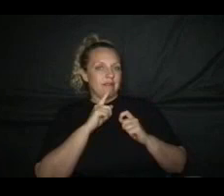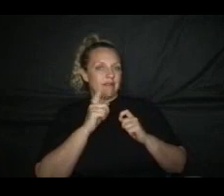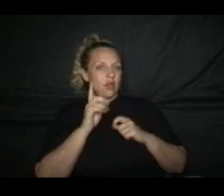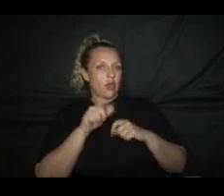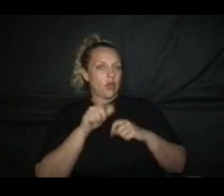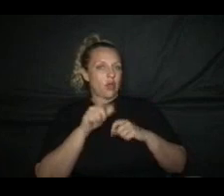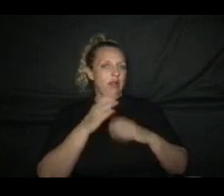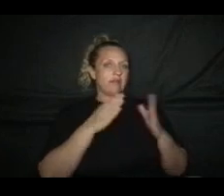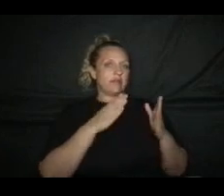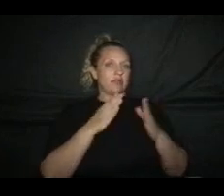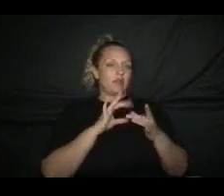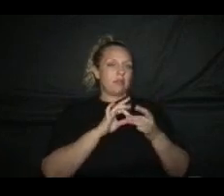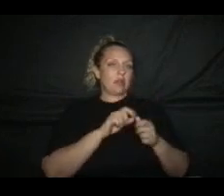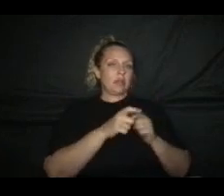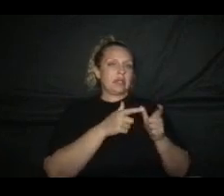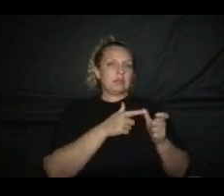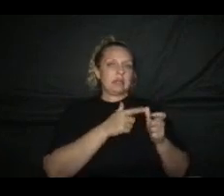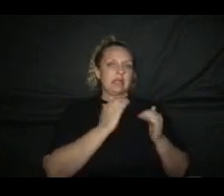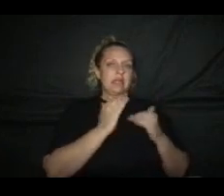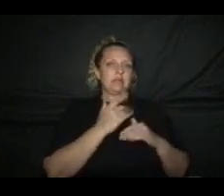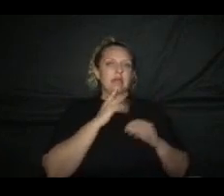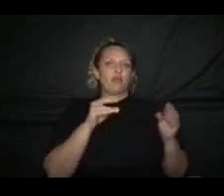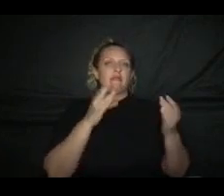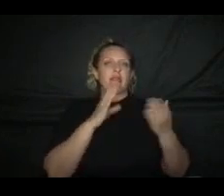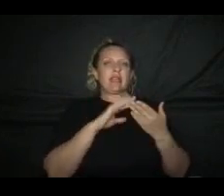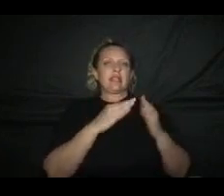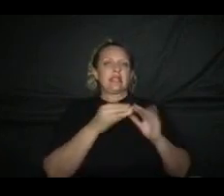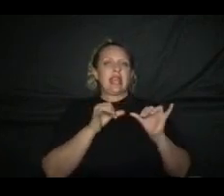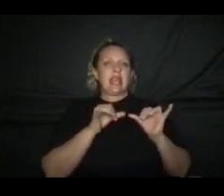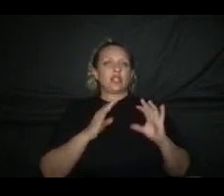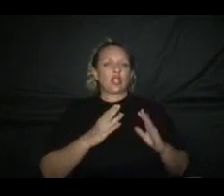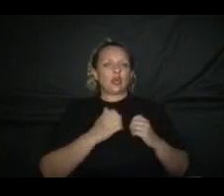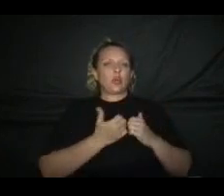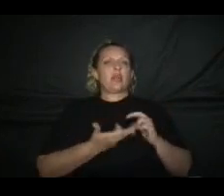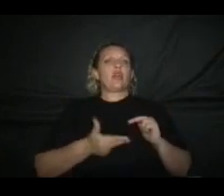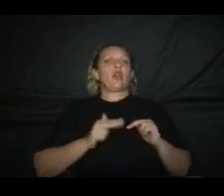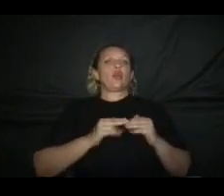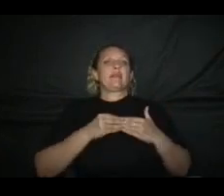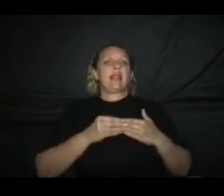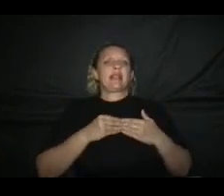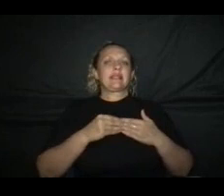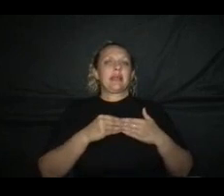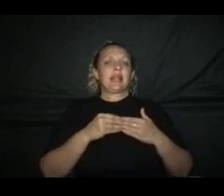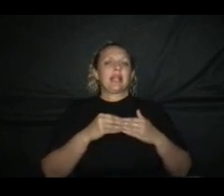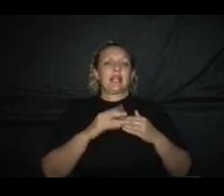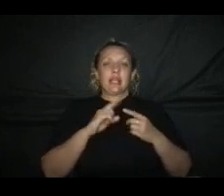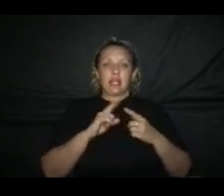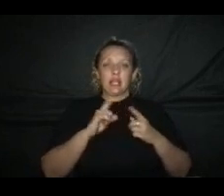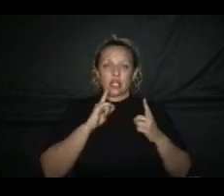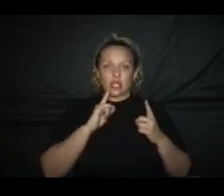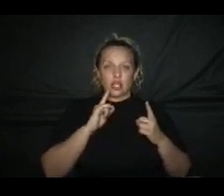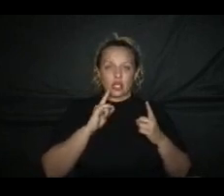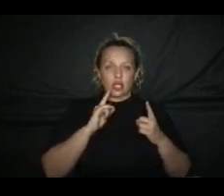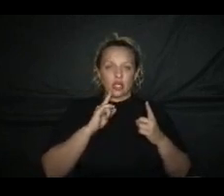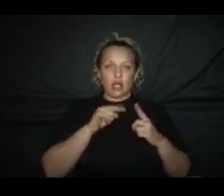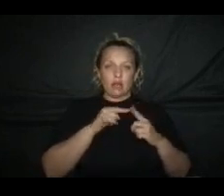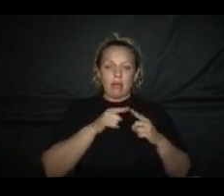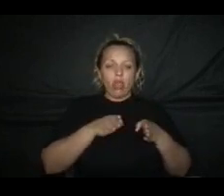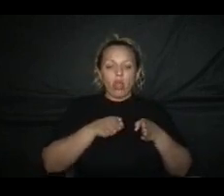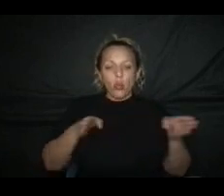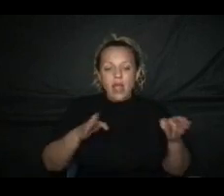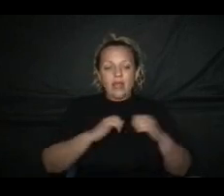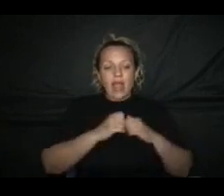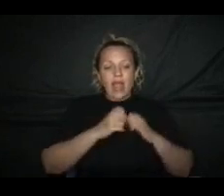limit is it provides the city's engineers with increased flexibility in terms of the width of travel lanes and how they